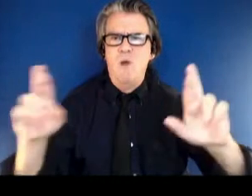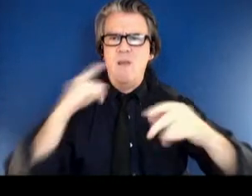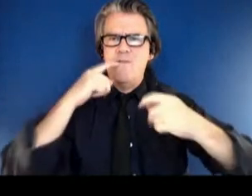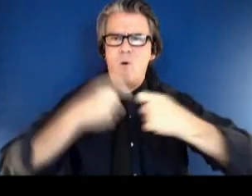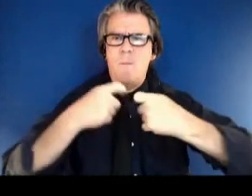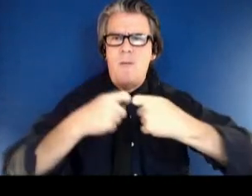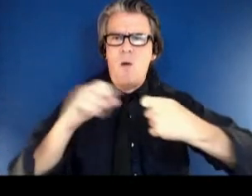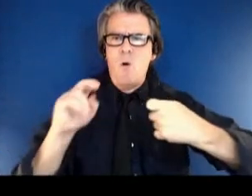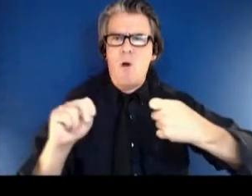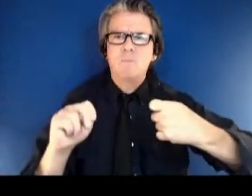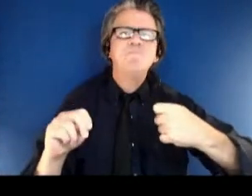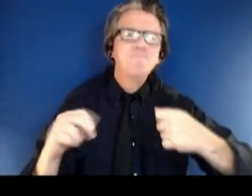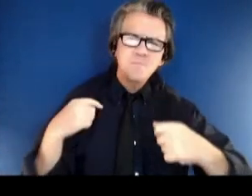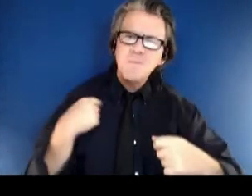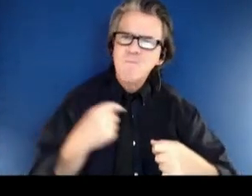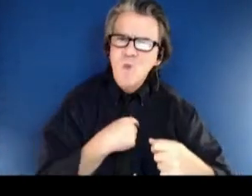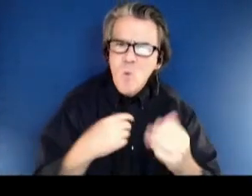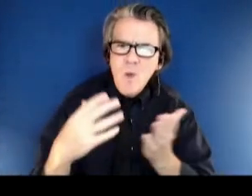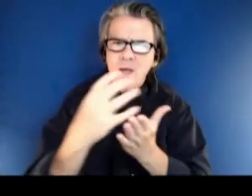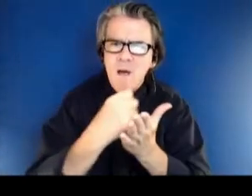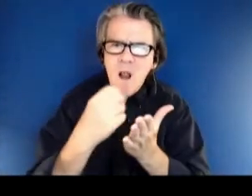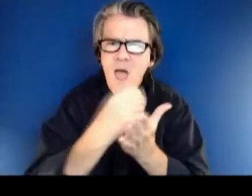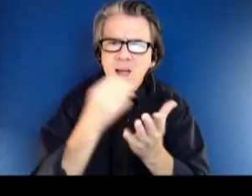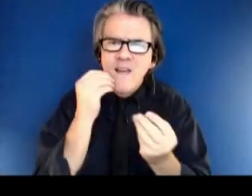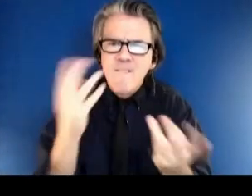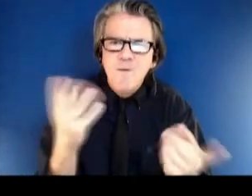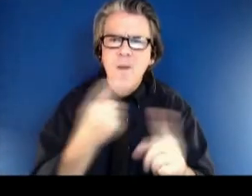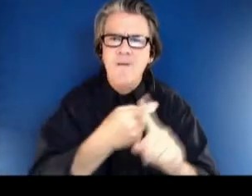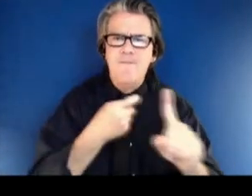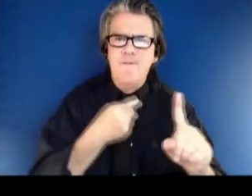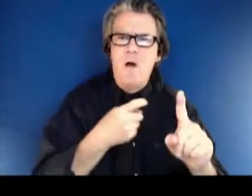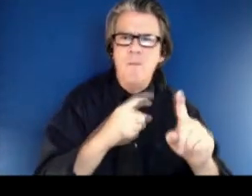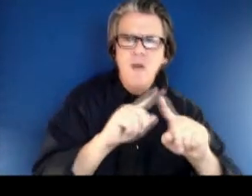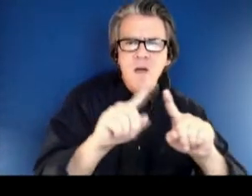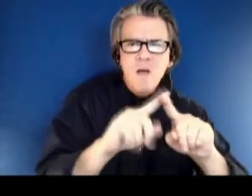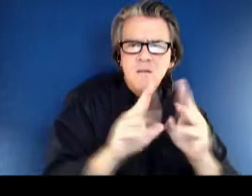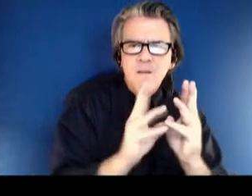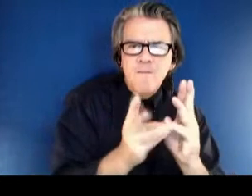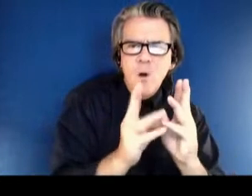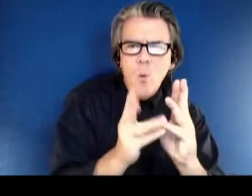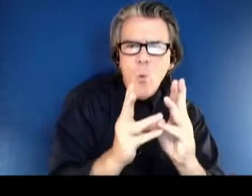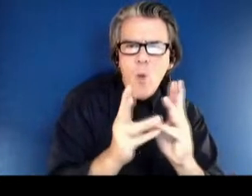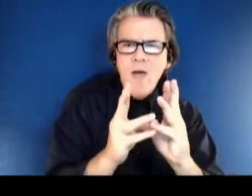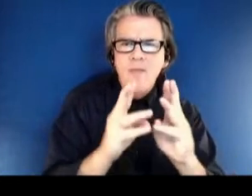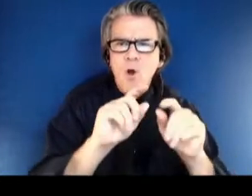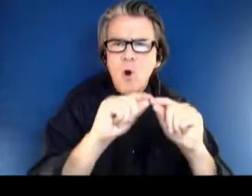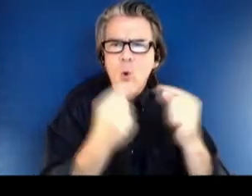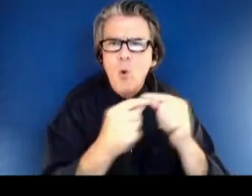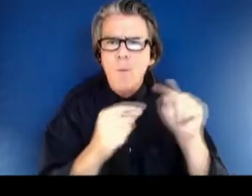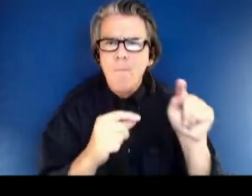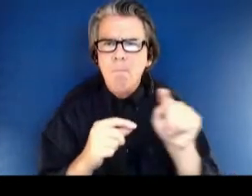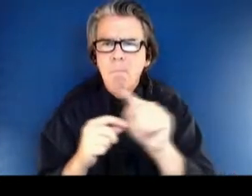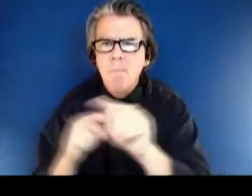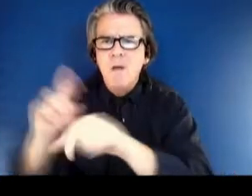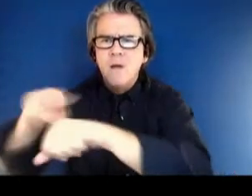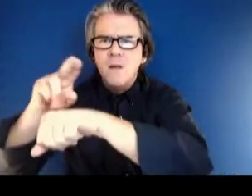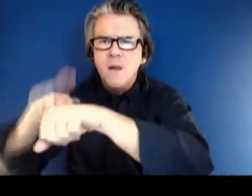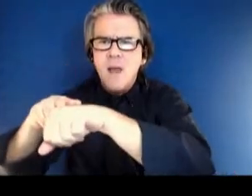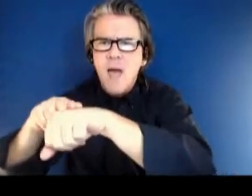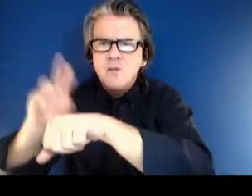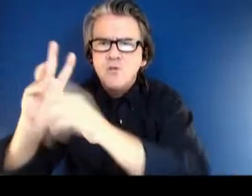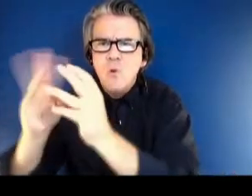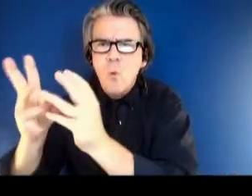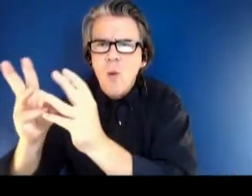the latest and greatest weather model intel that we get from both public and in our internal weather model data, as well as some of the